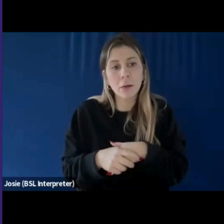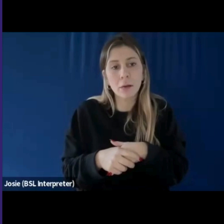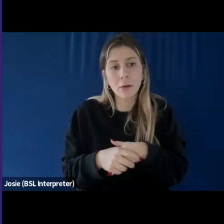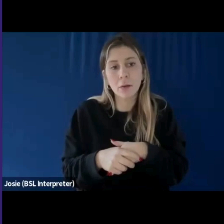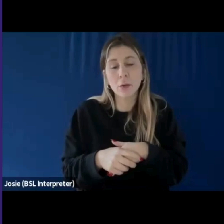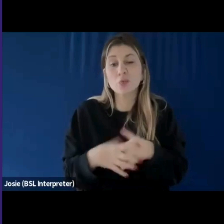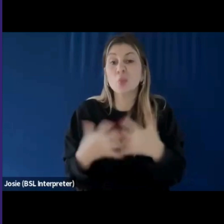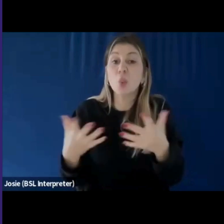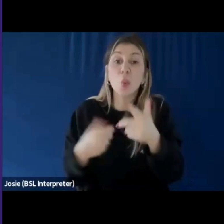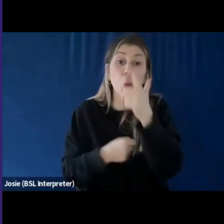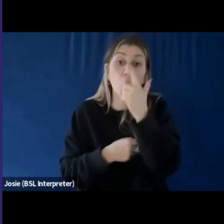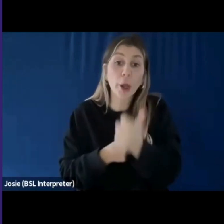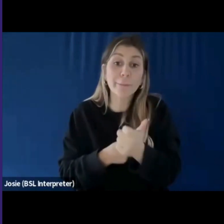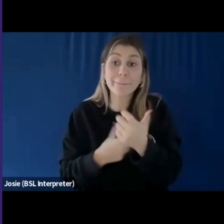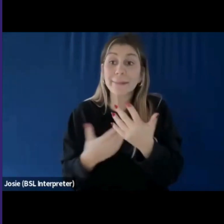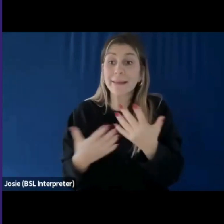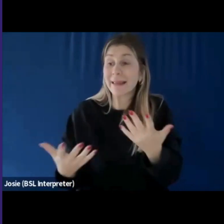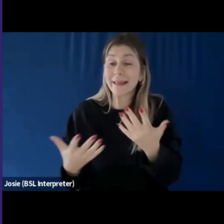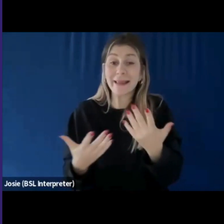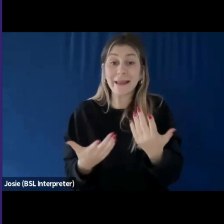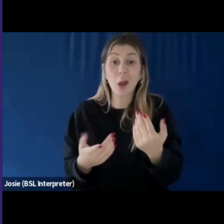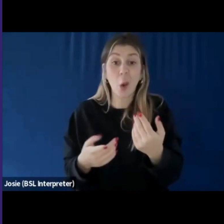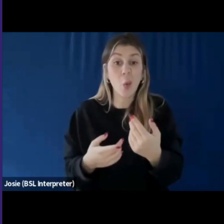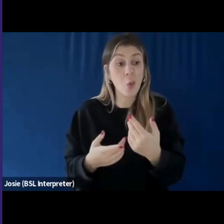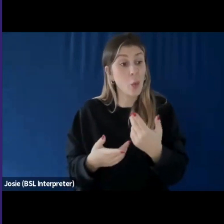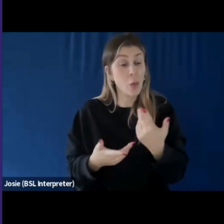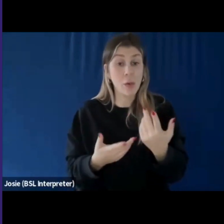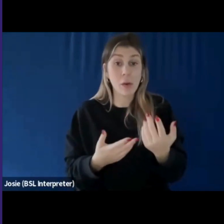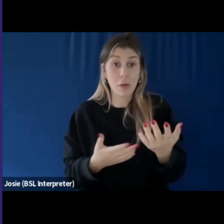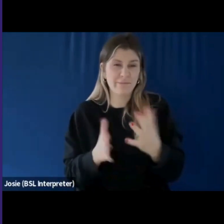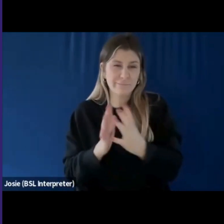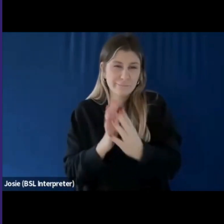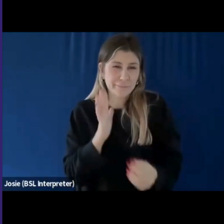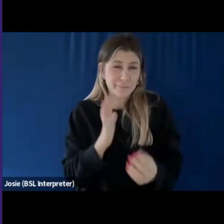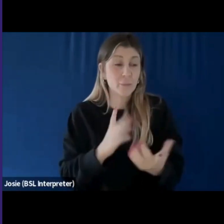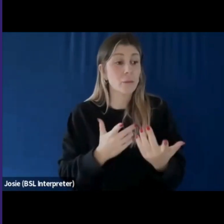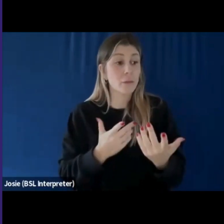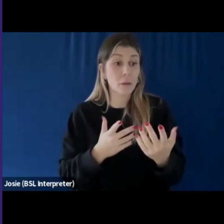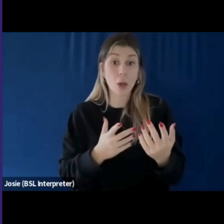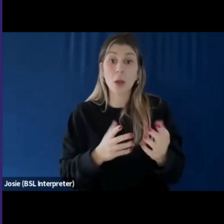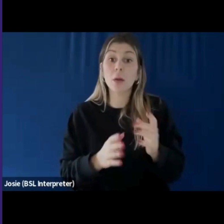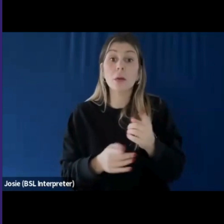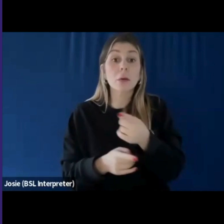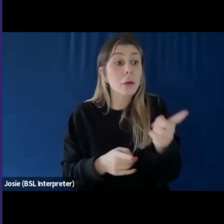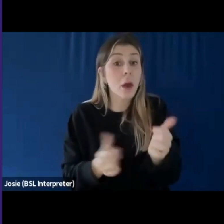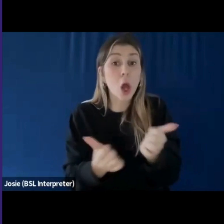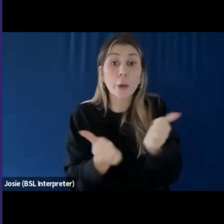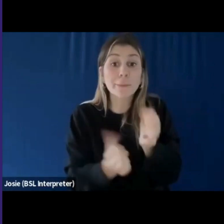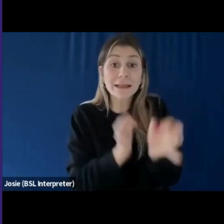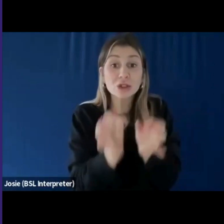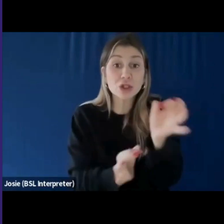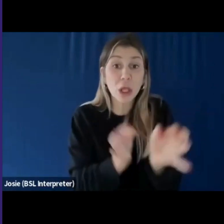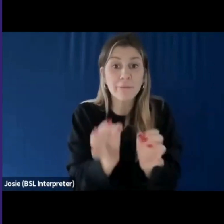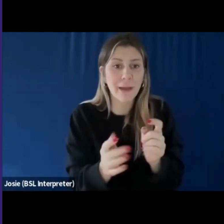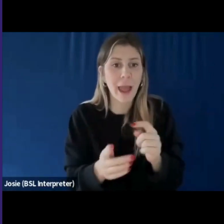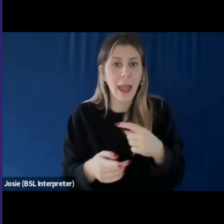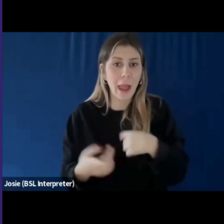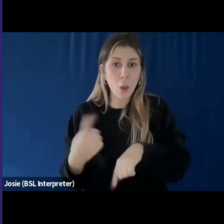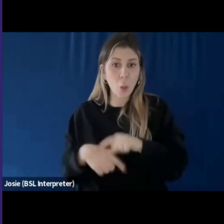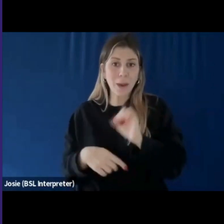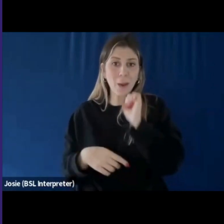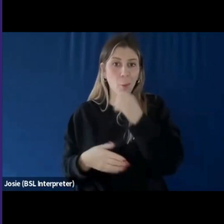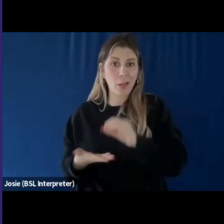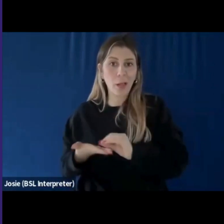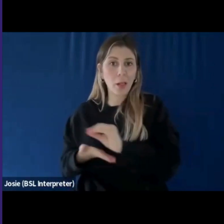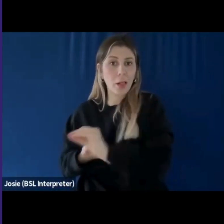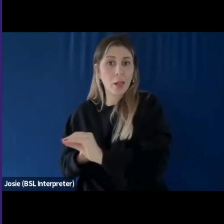donate 50p to charity for every survey that's completed. That feels nice, and it feels like it's more manageable. You're not having to collect